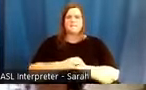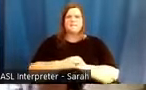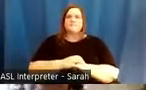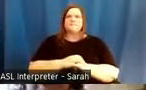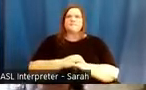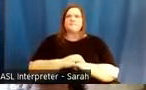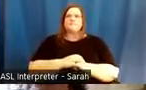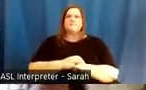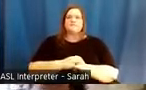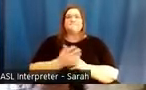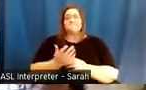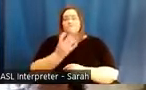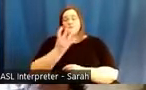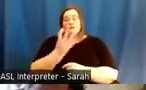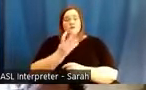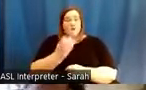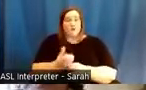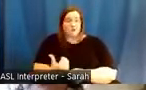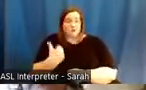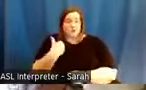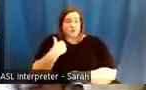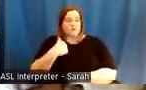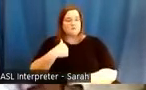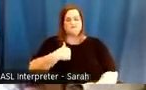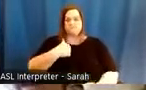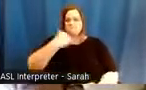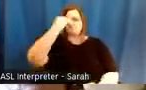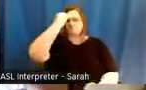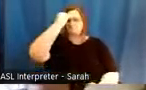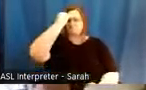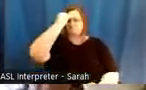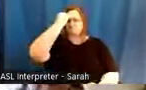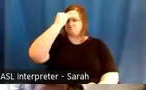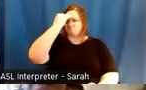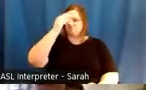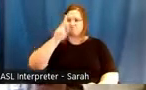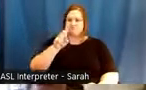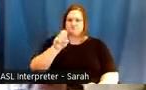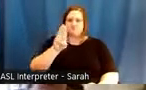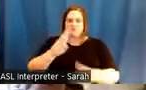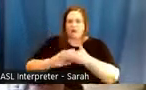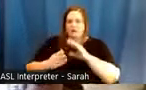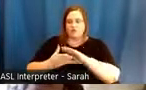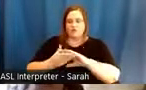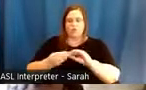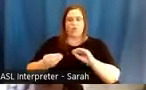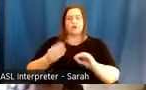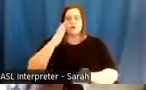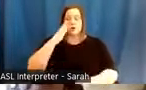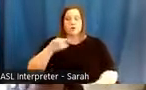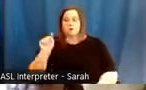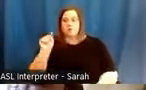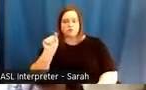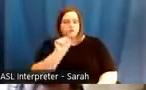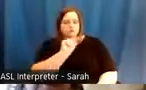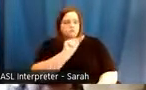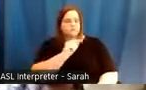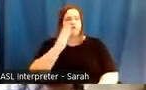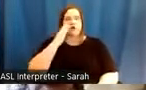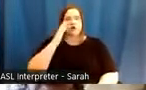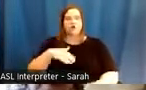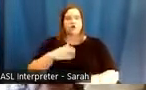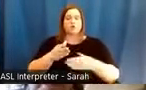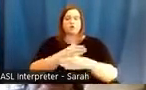about 4 years ago, I knew Deb's story. I knew a bunch of other stories. I knew that shared living